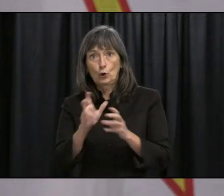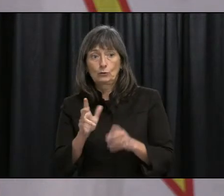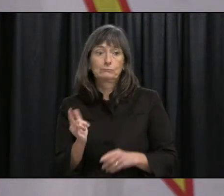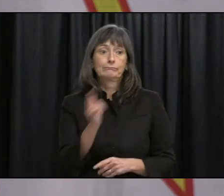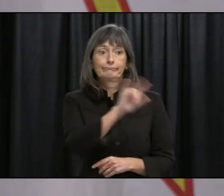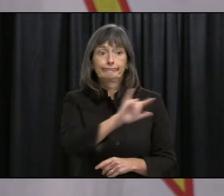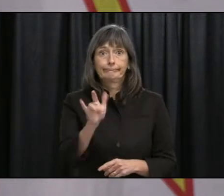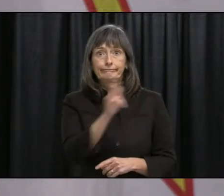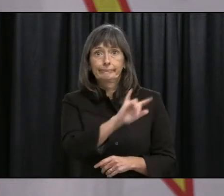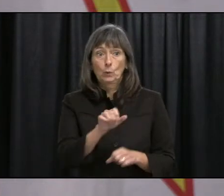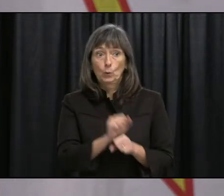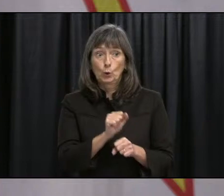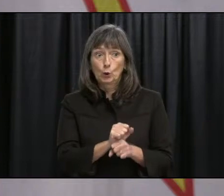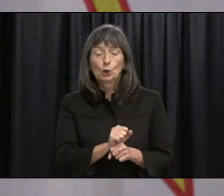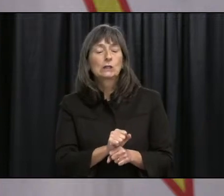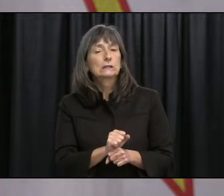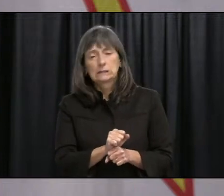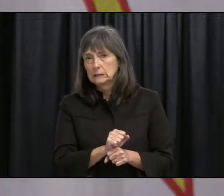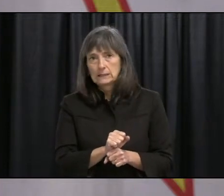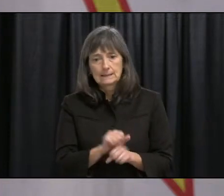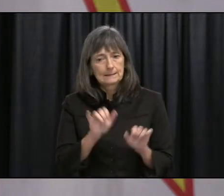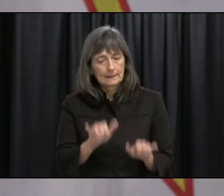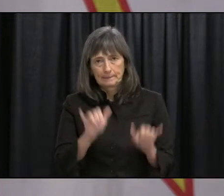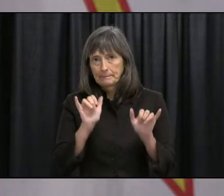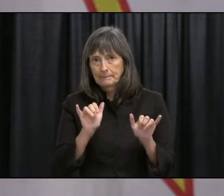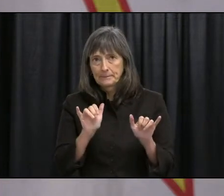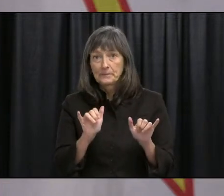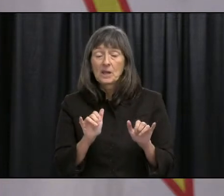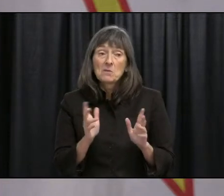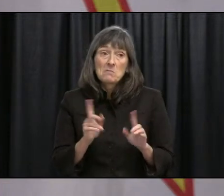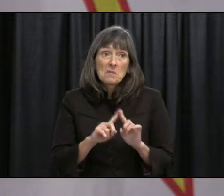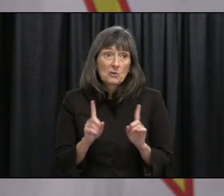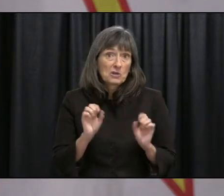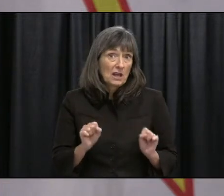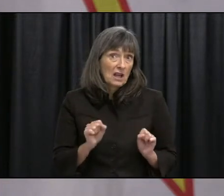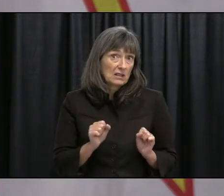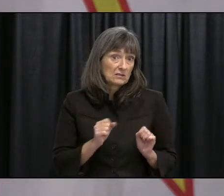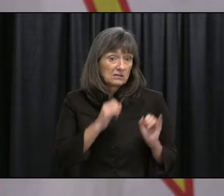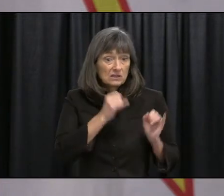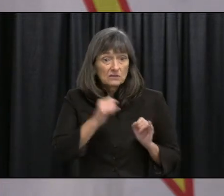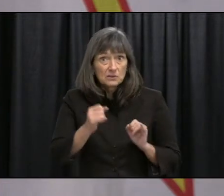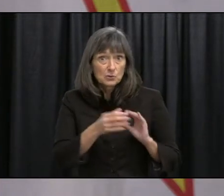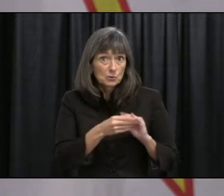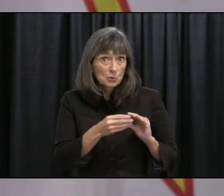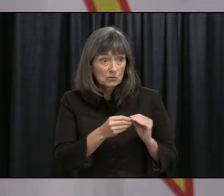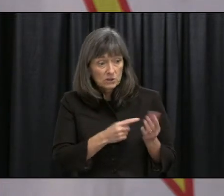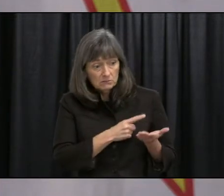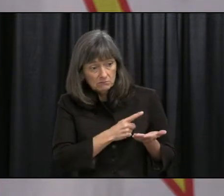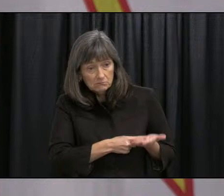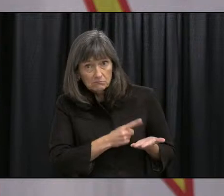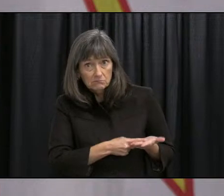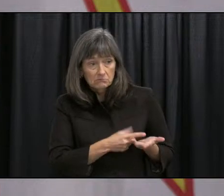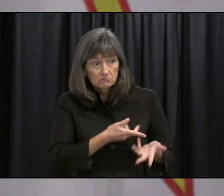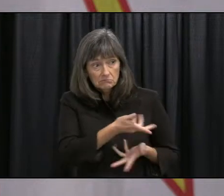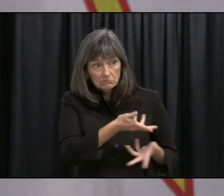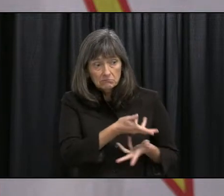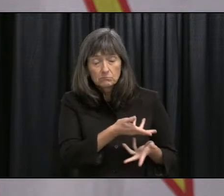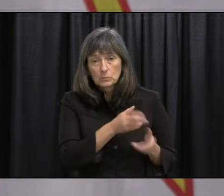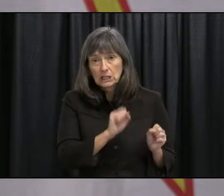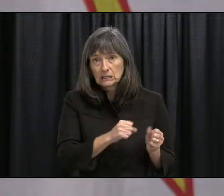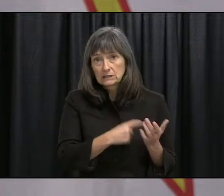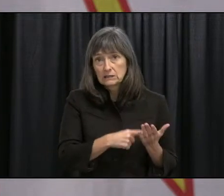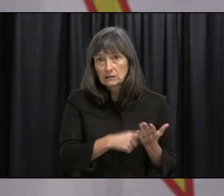there's always room to have things considered on a case-by-case basis. But the success of our self-isolation